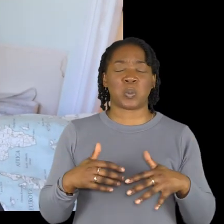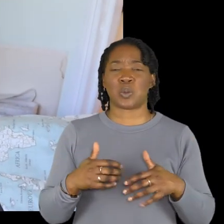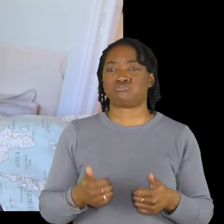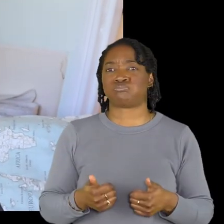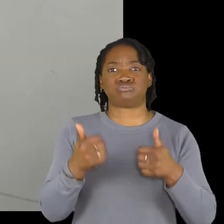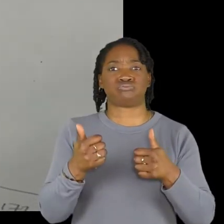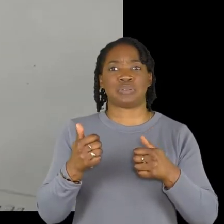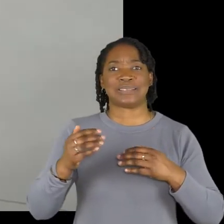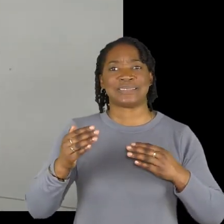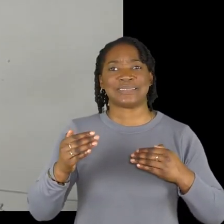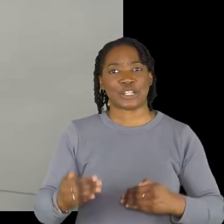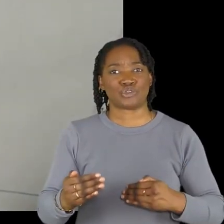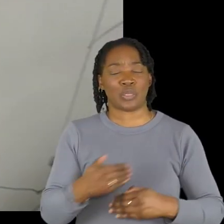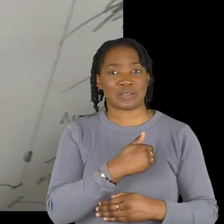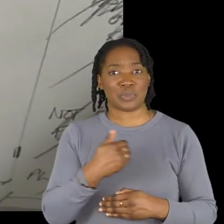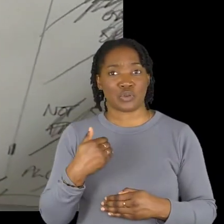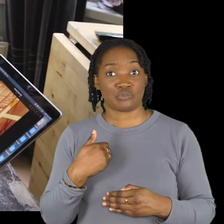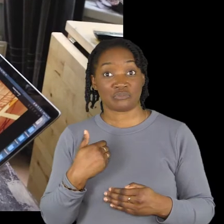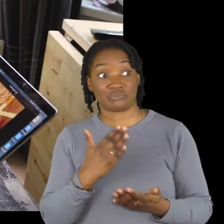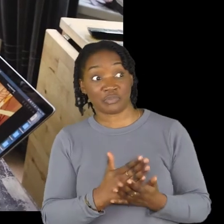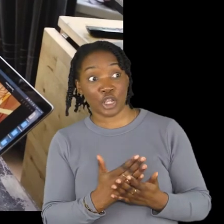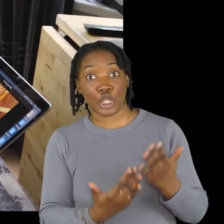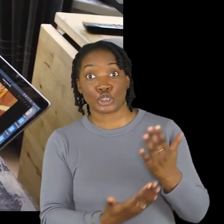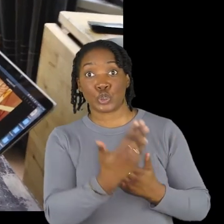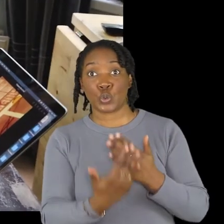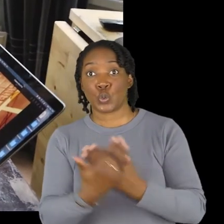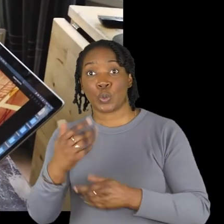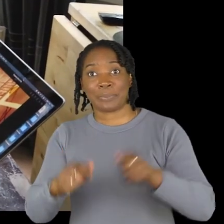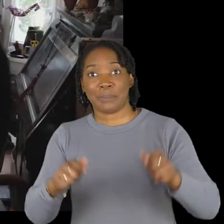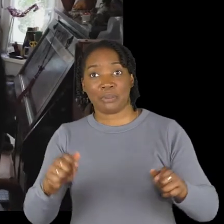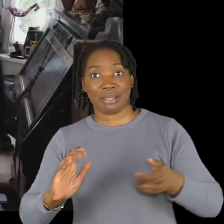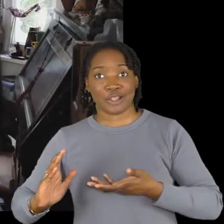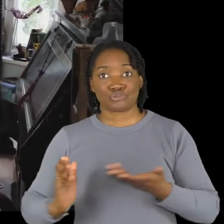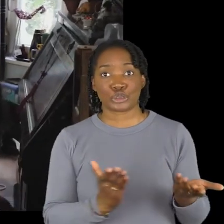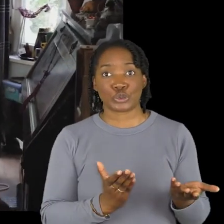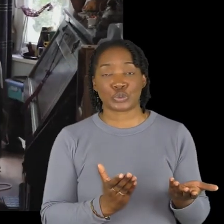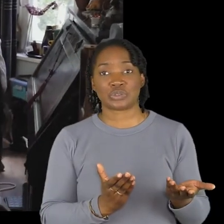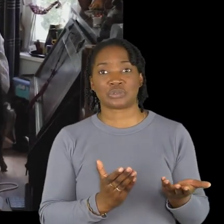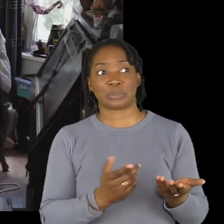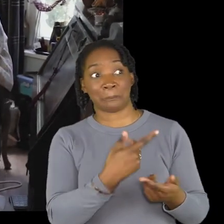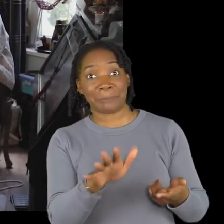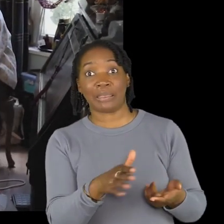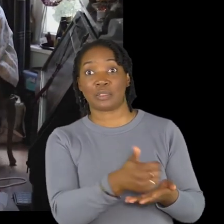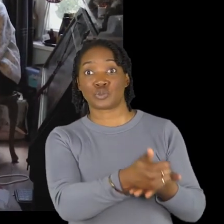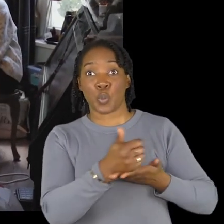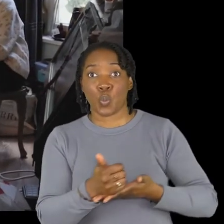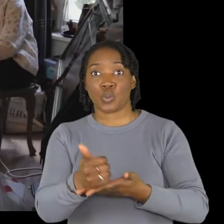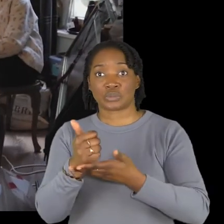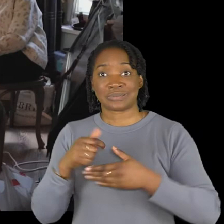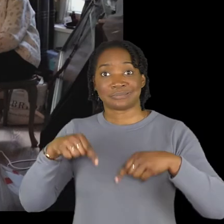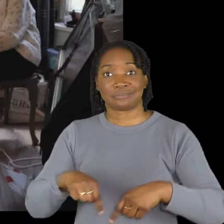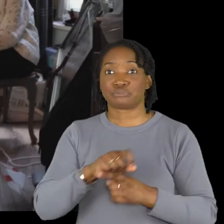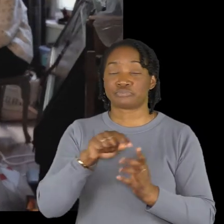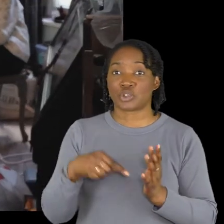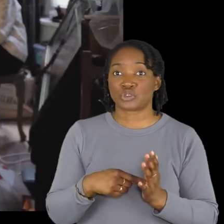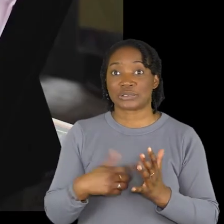this morning as well. Yeah. You know, new people that we're being introduced to, that have been supporting us on the